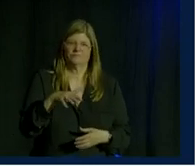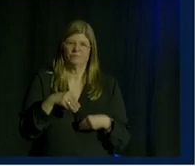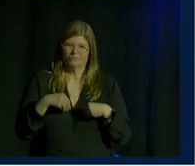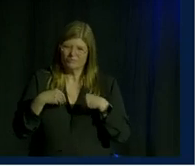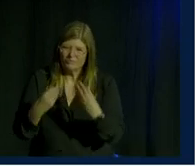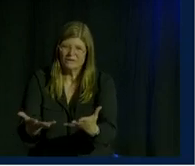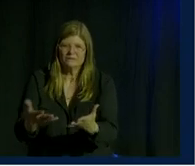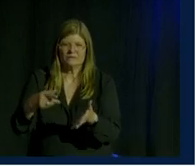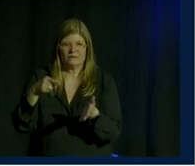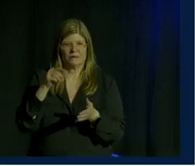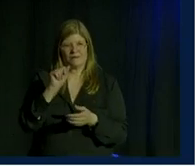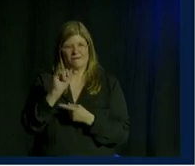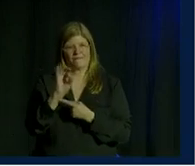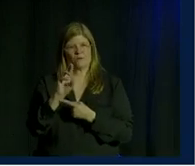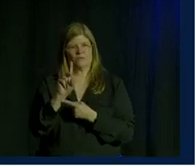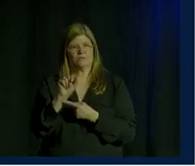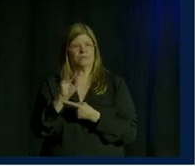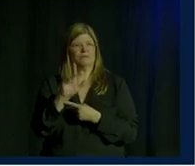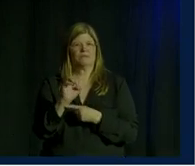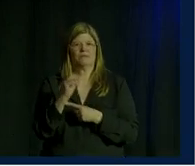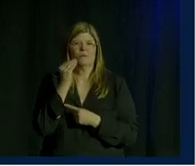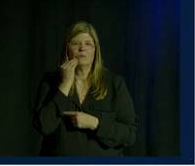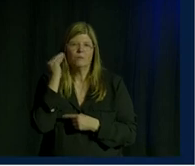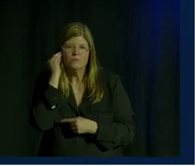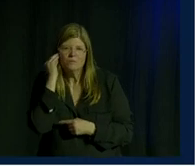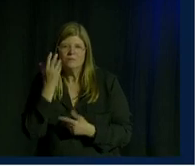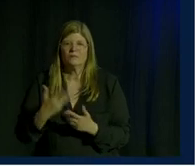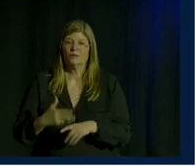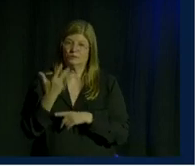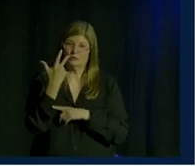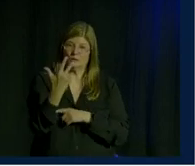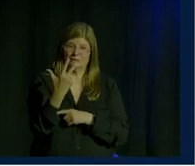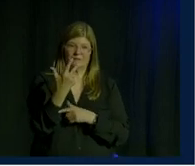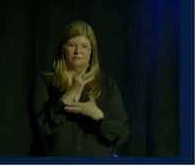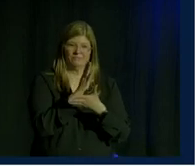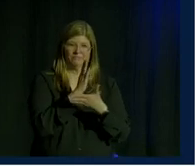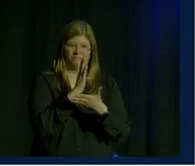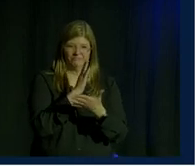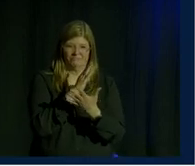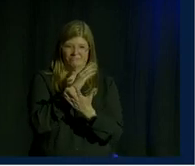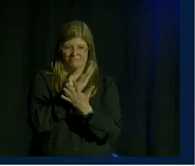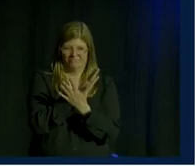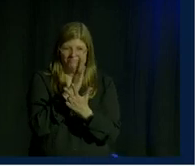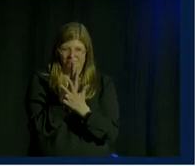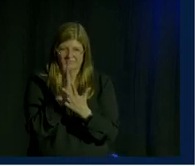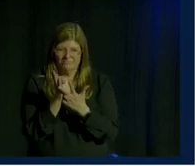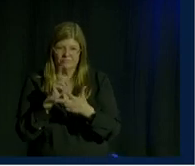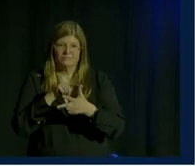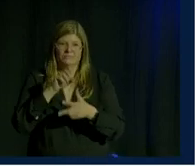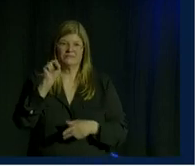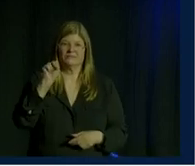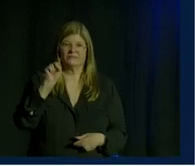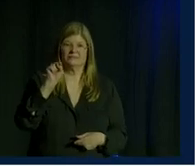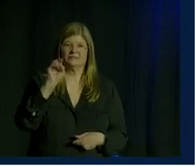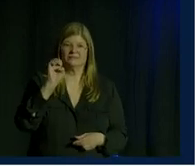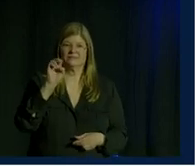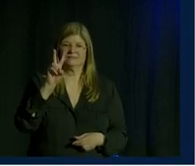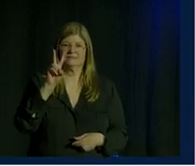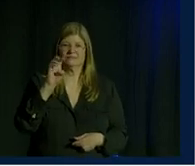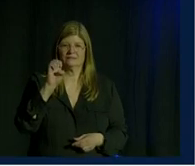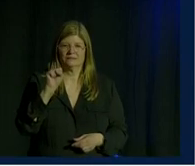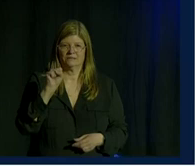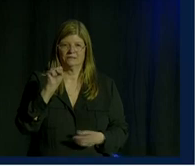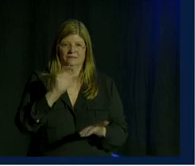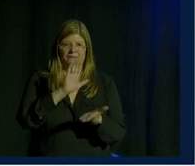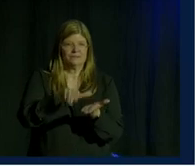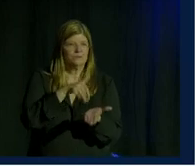First up, we have 3 parcels at the St. Elizabeth East campus. Since 2015, Mayor Bowser has made significant headway in redeveloping the